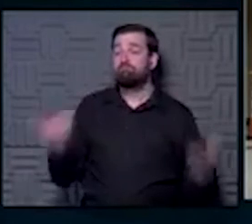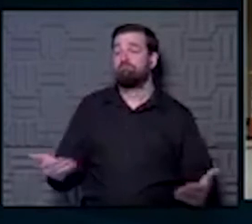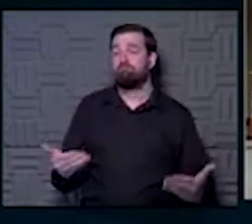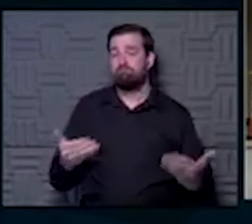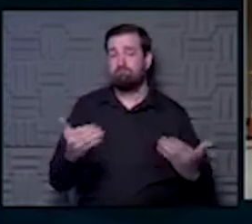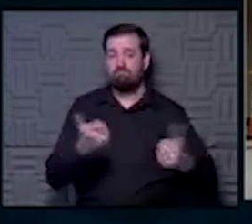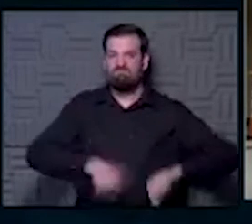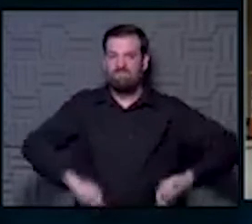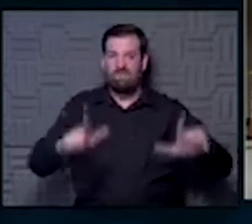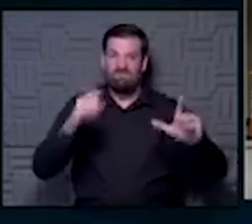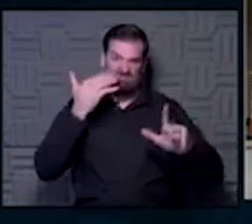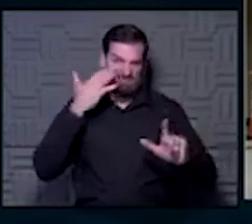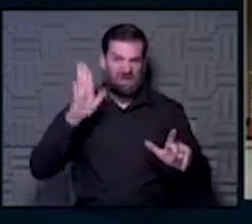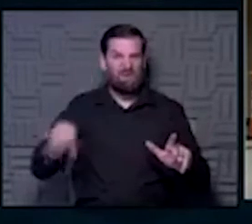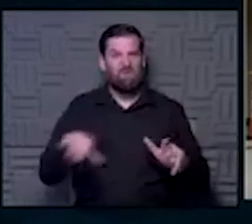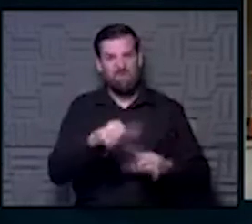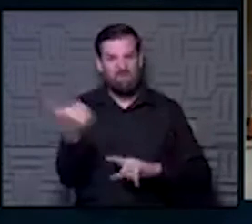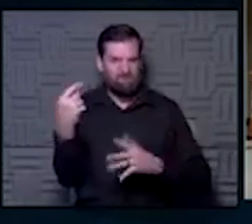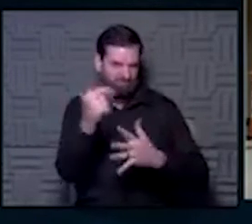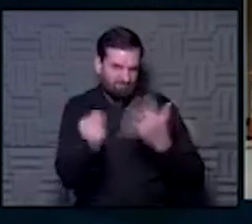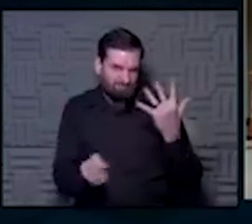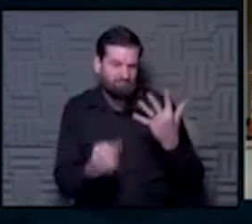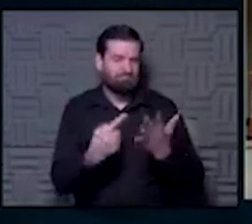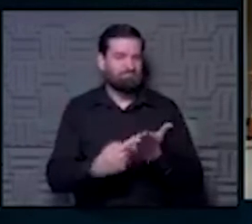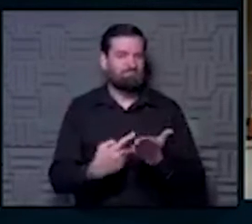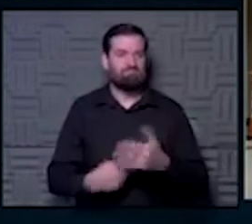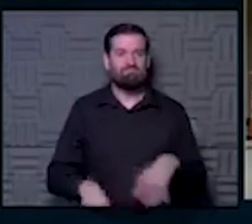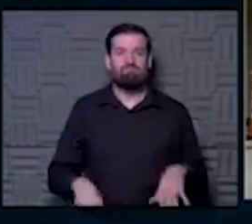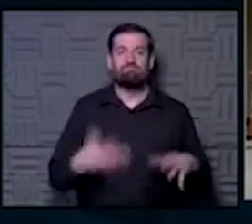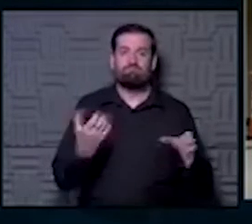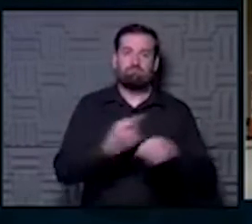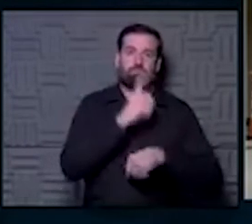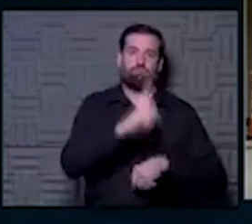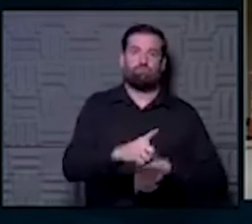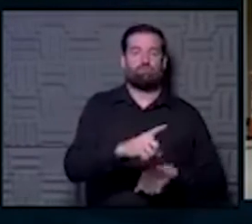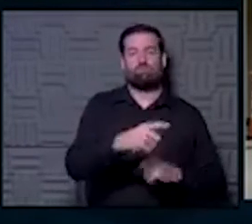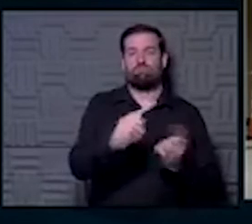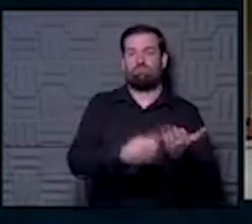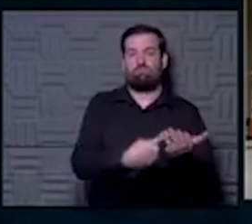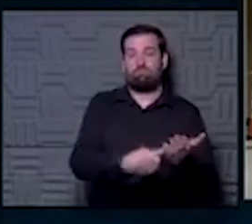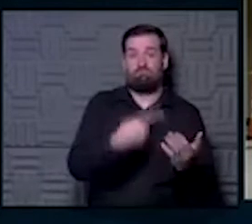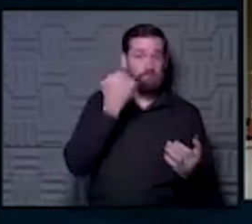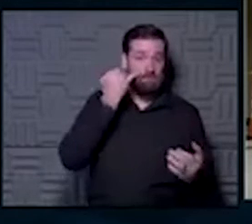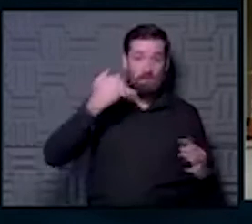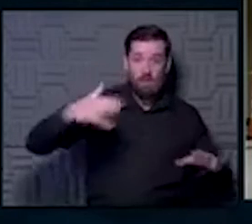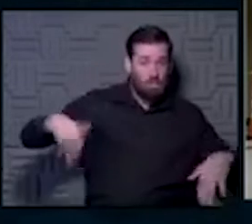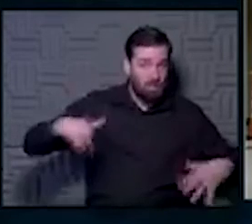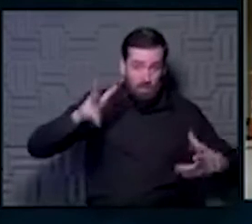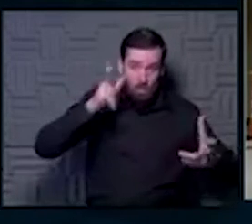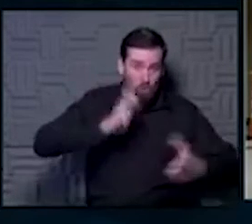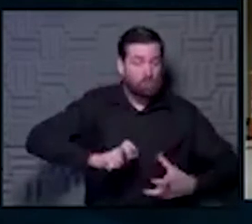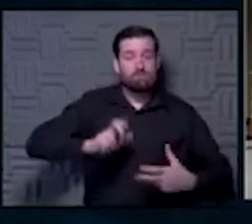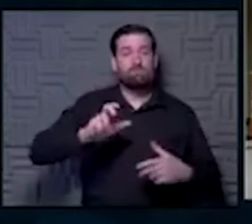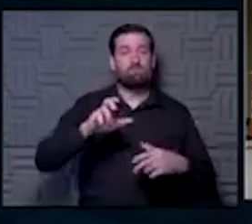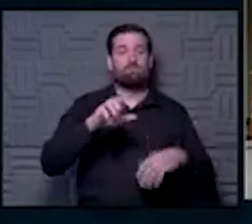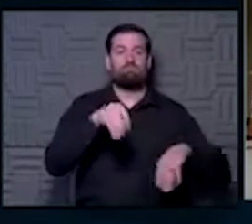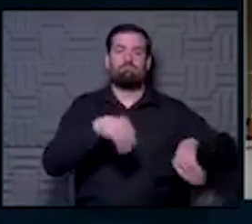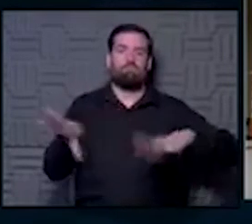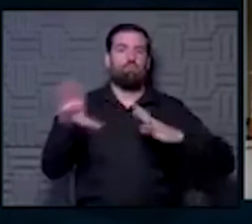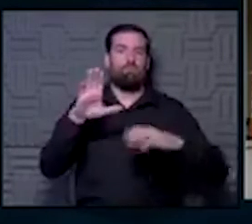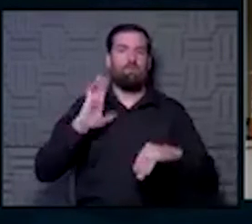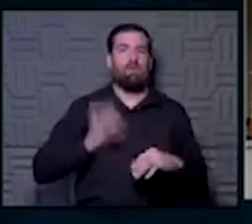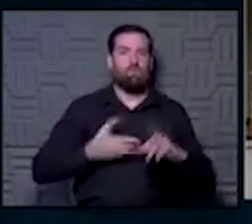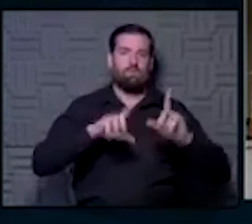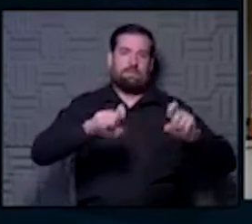slide because I know that we have some other things to get through today. I wanted to make sure I talked about, in case you hadn't heard yet, we have moved our COVID-19 testing site.